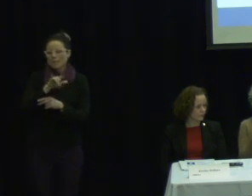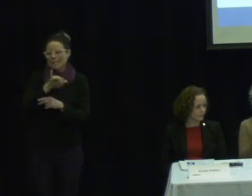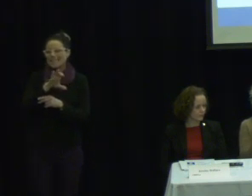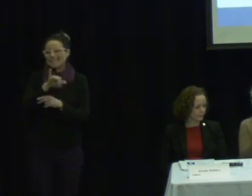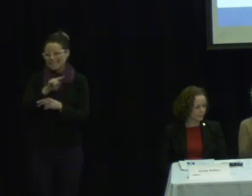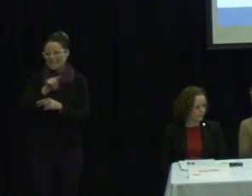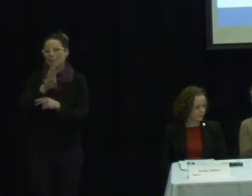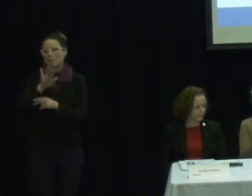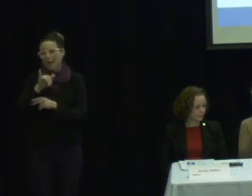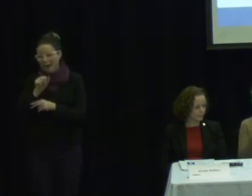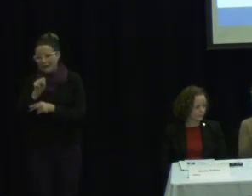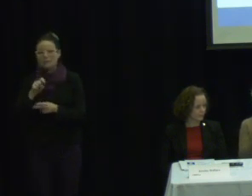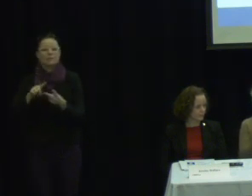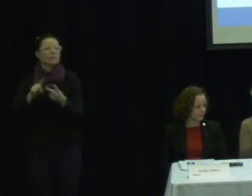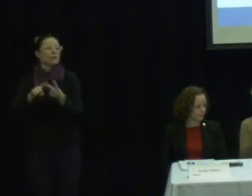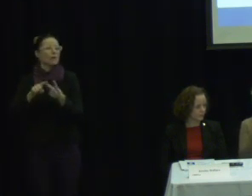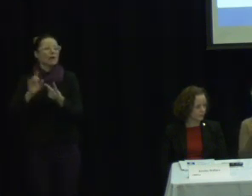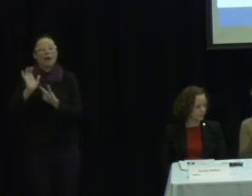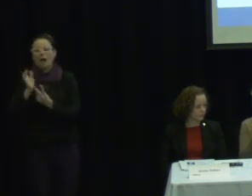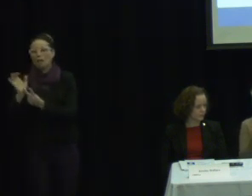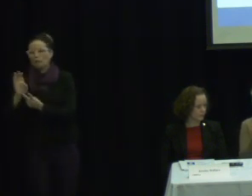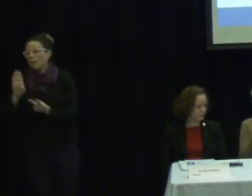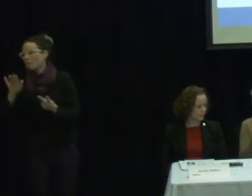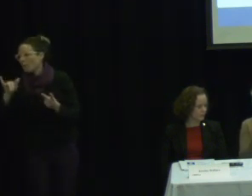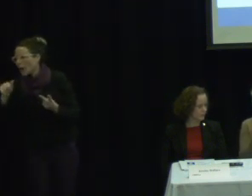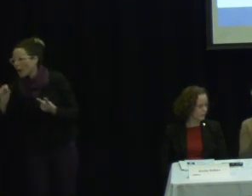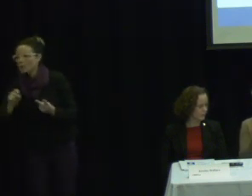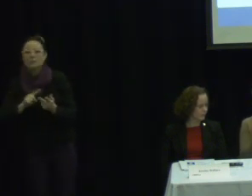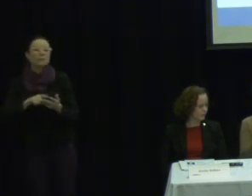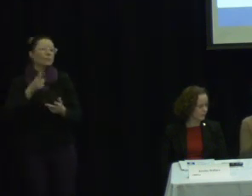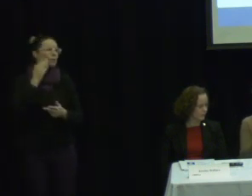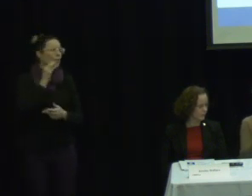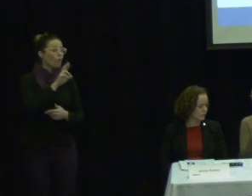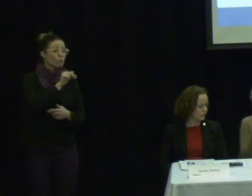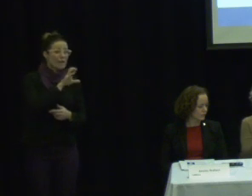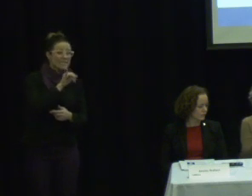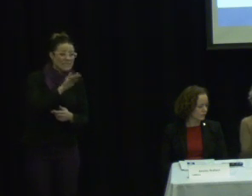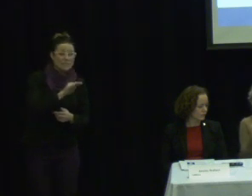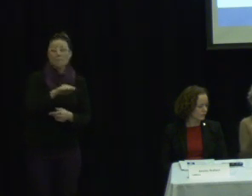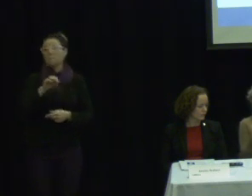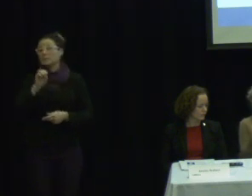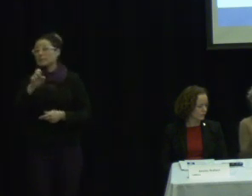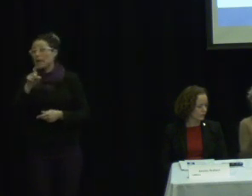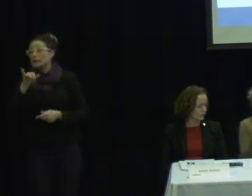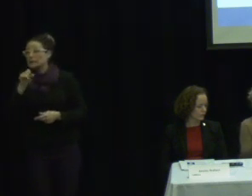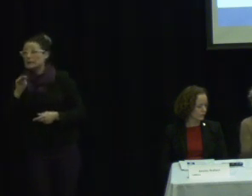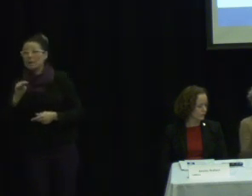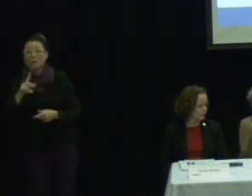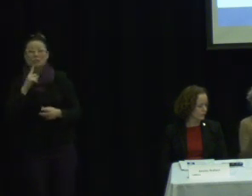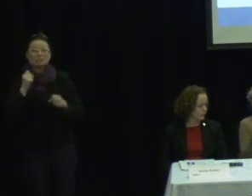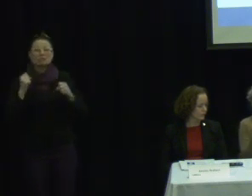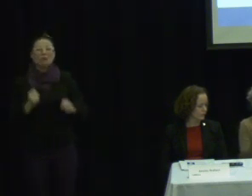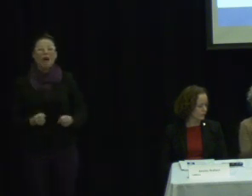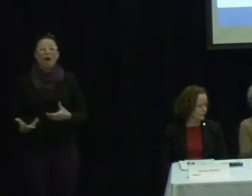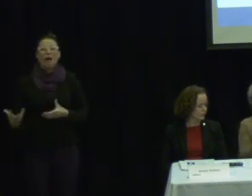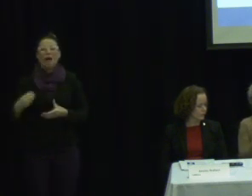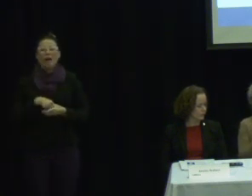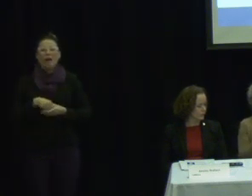those kinds of racisms and sexisms and other kinds of biases that are just in our culture. Because they